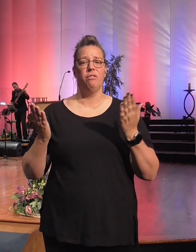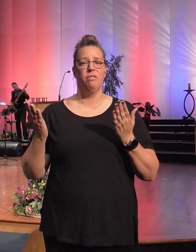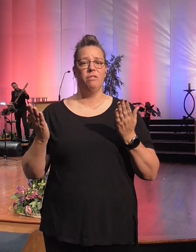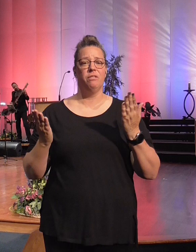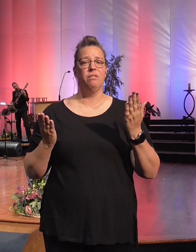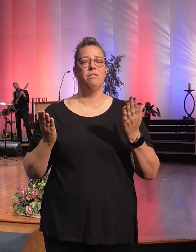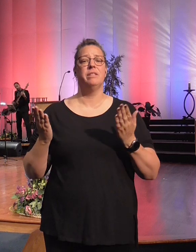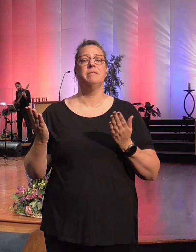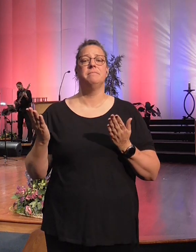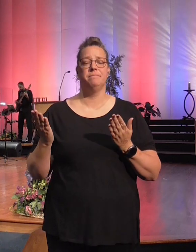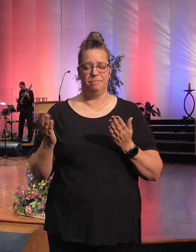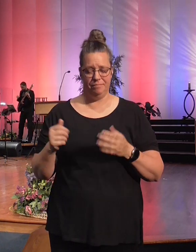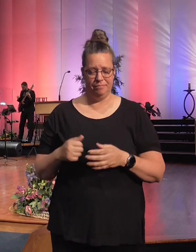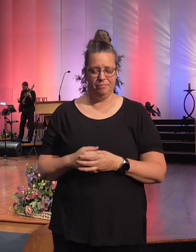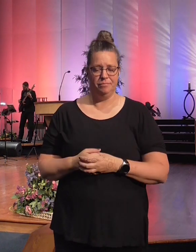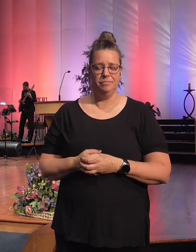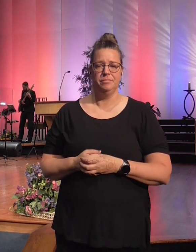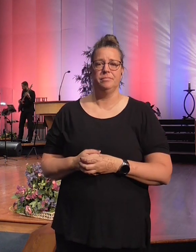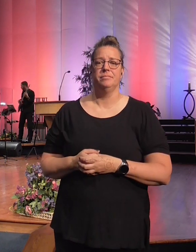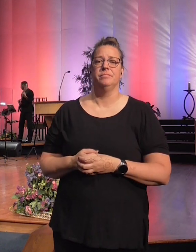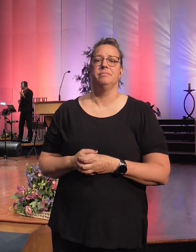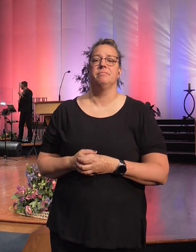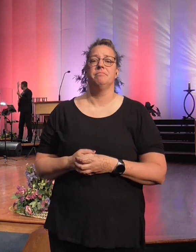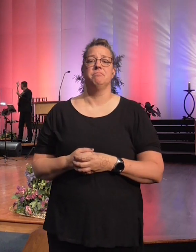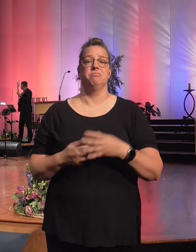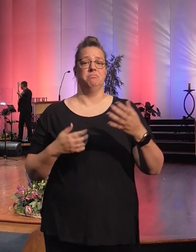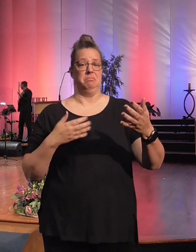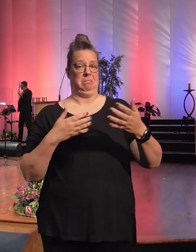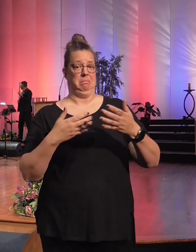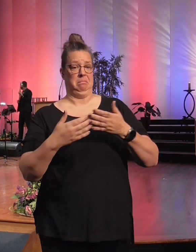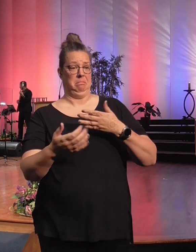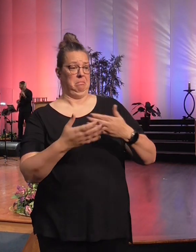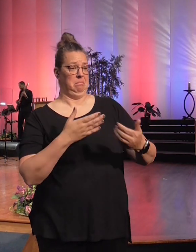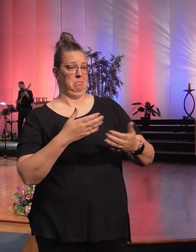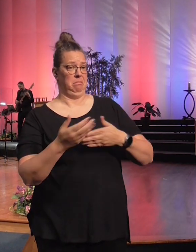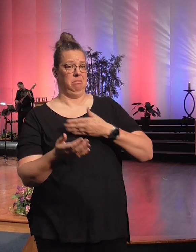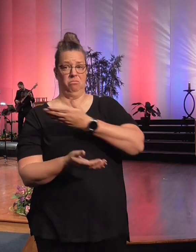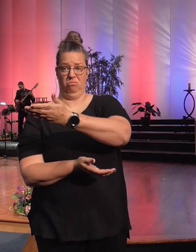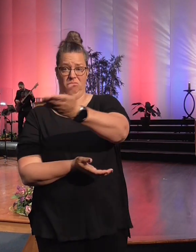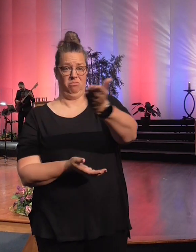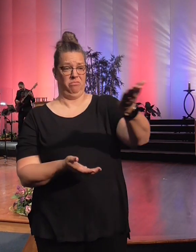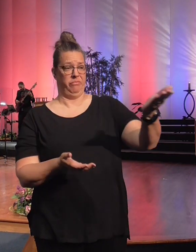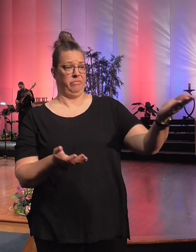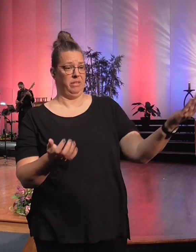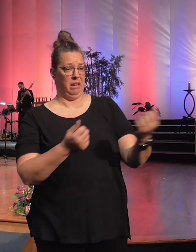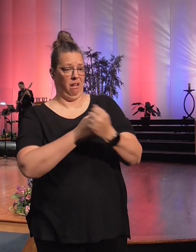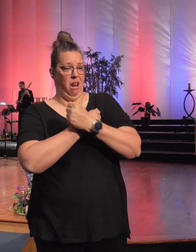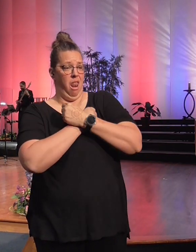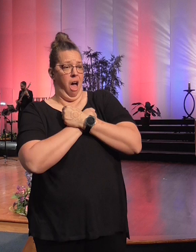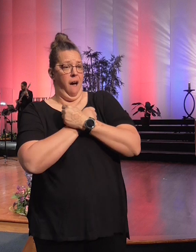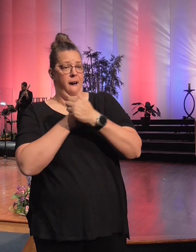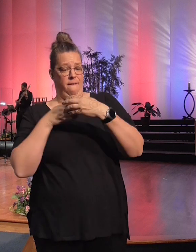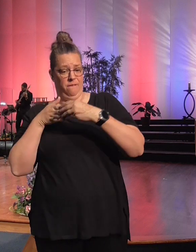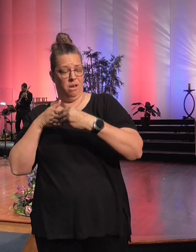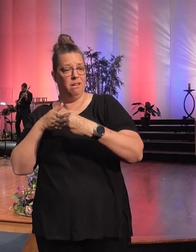serve. Wherever love is leading,